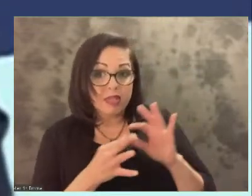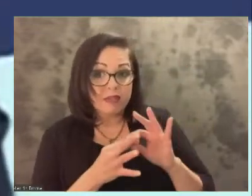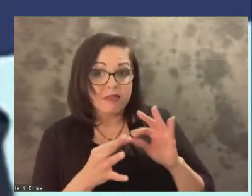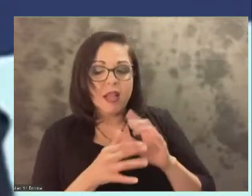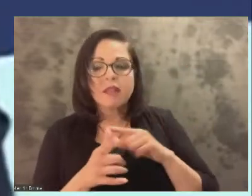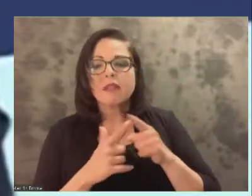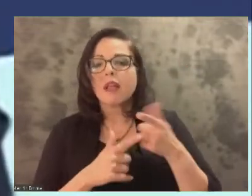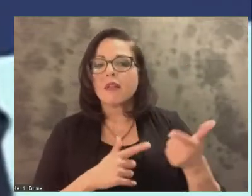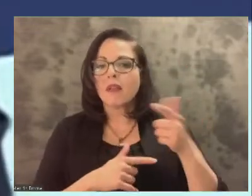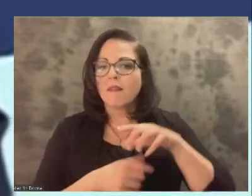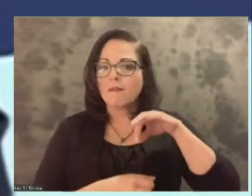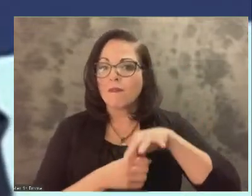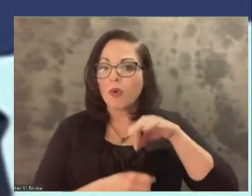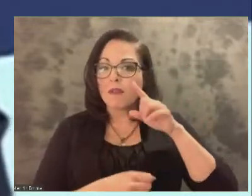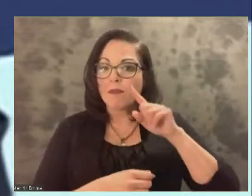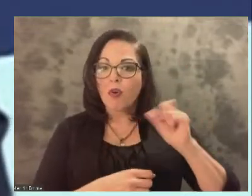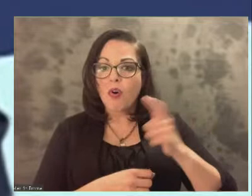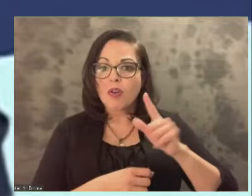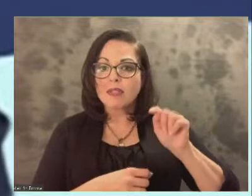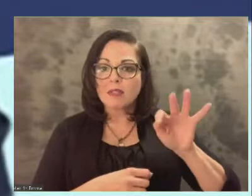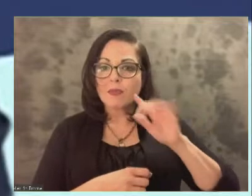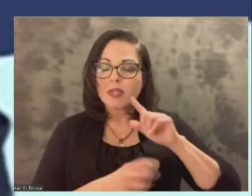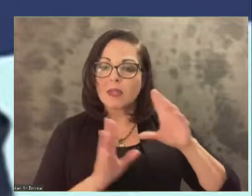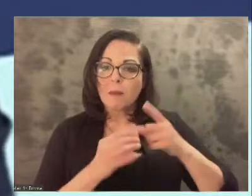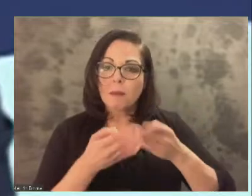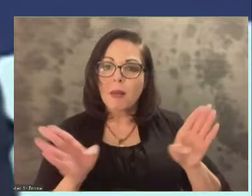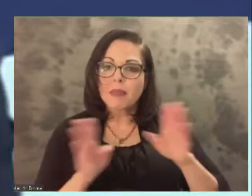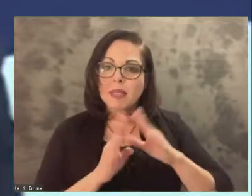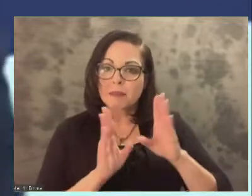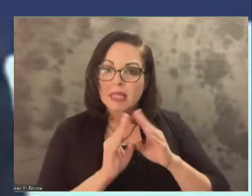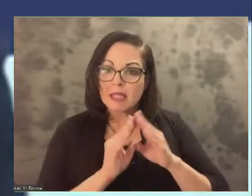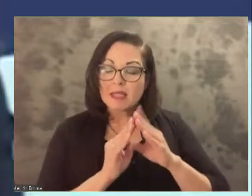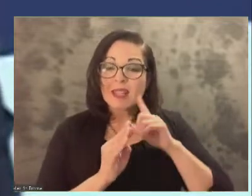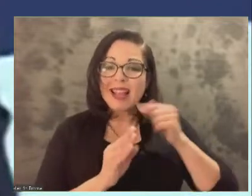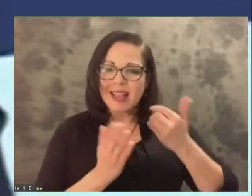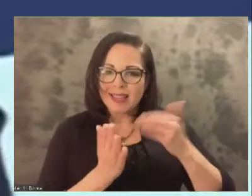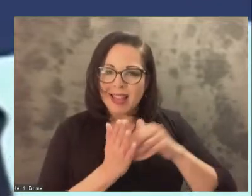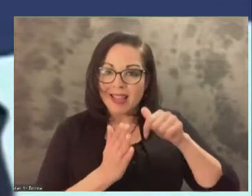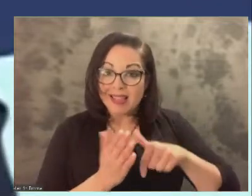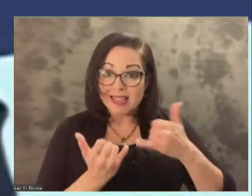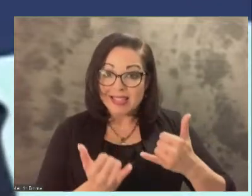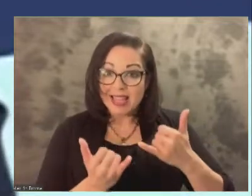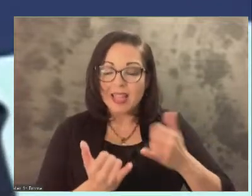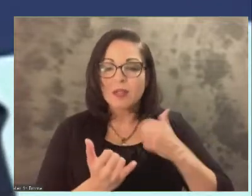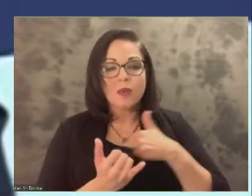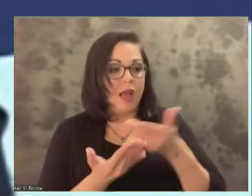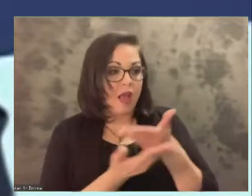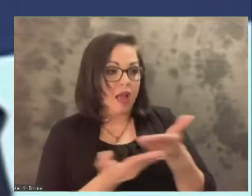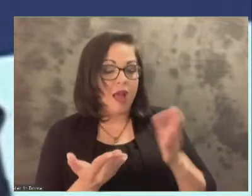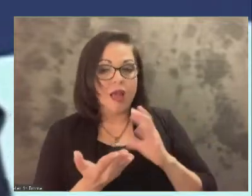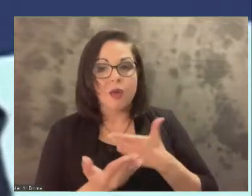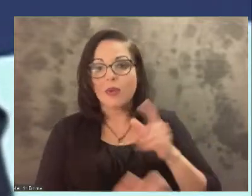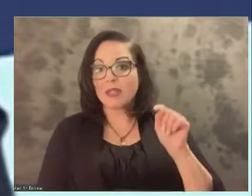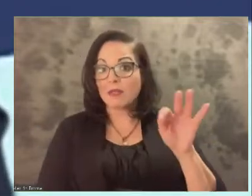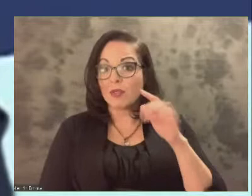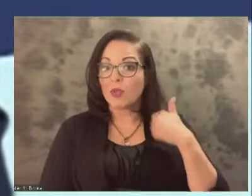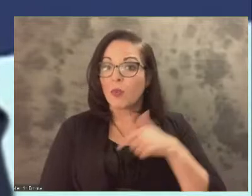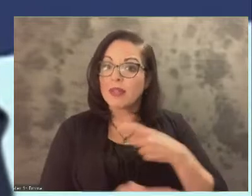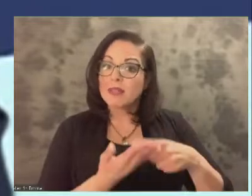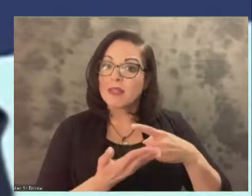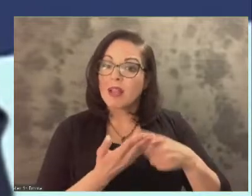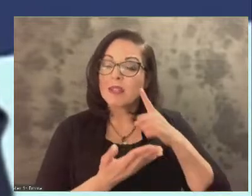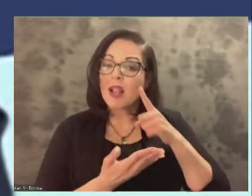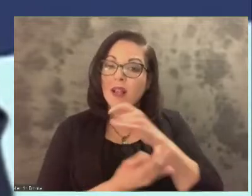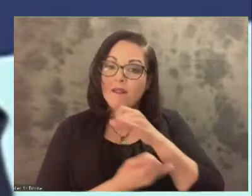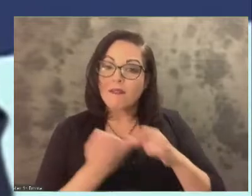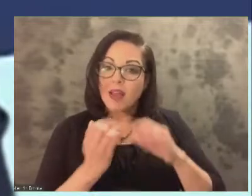task force monthly public meetings. Again, today, the task force will be presenting, discussing, and voting on a final slate